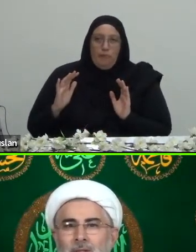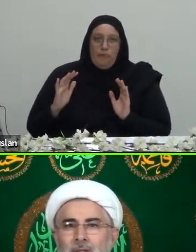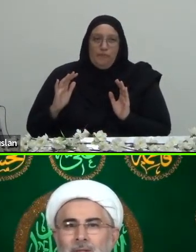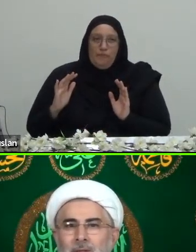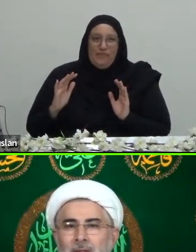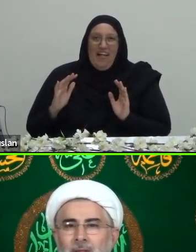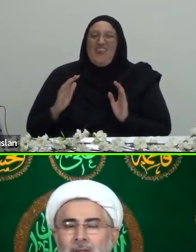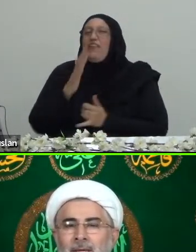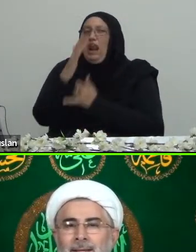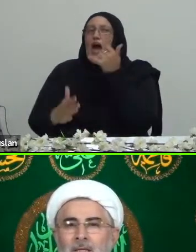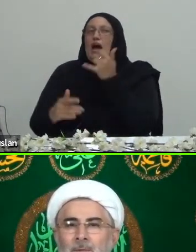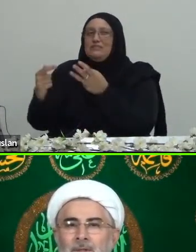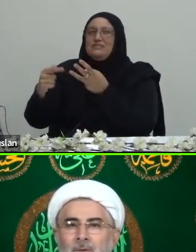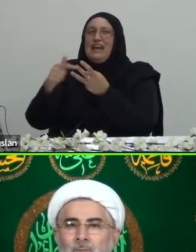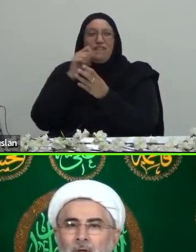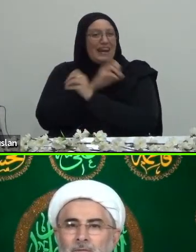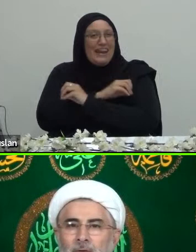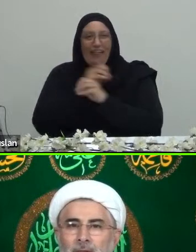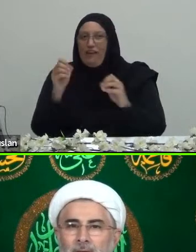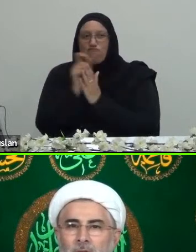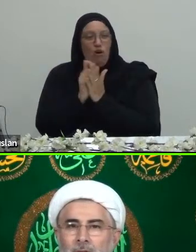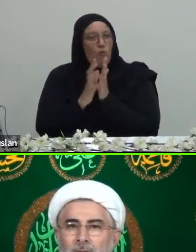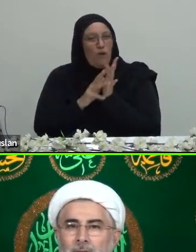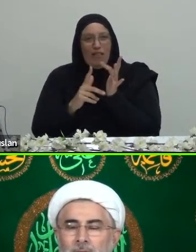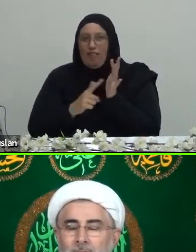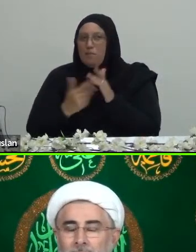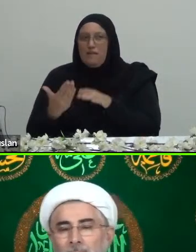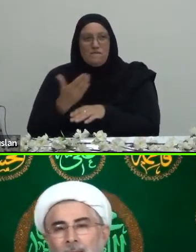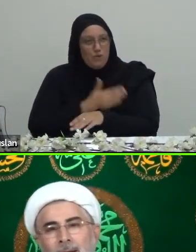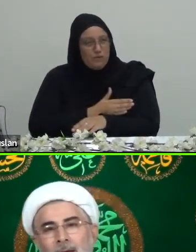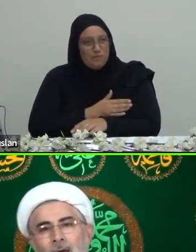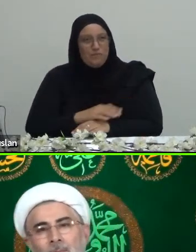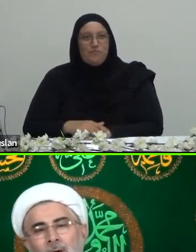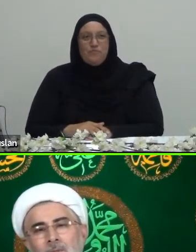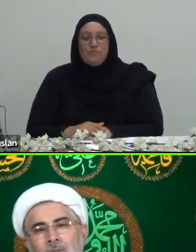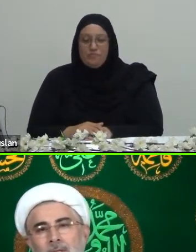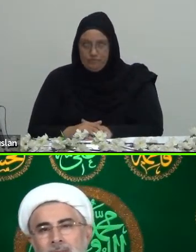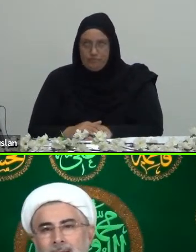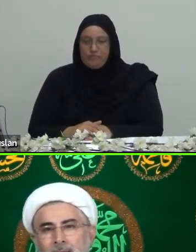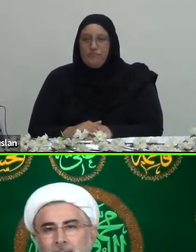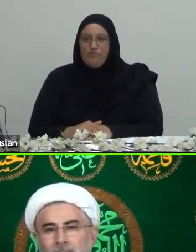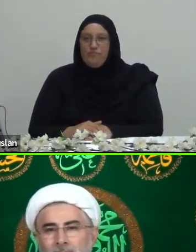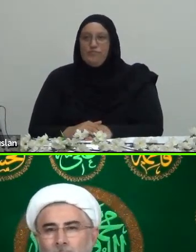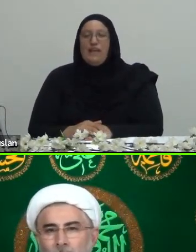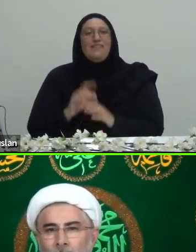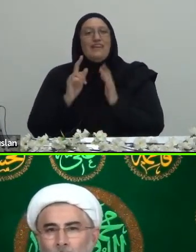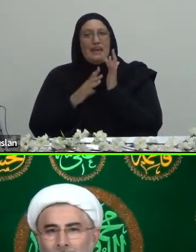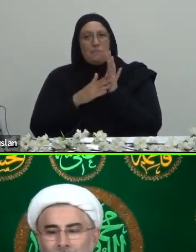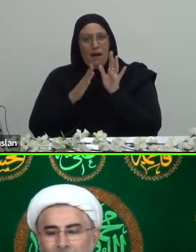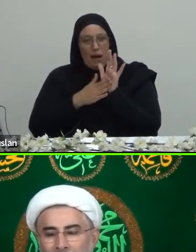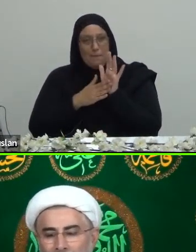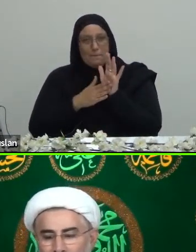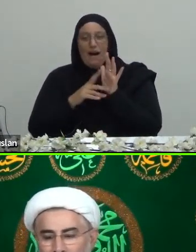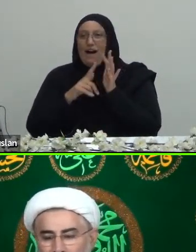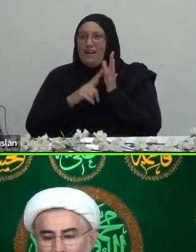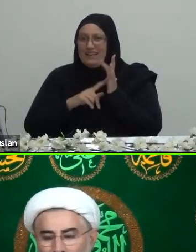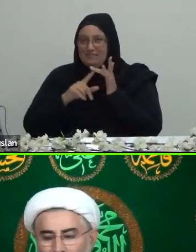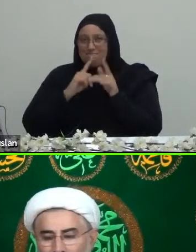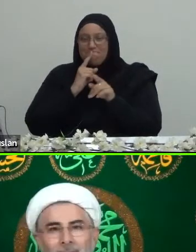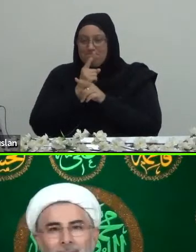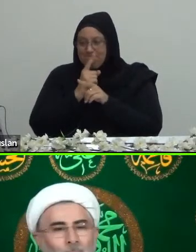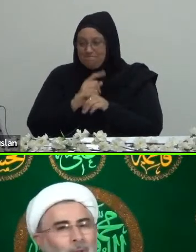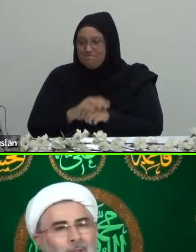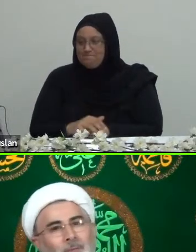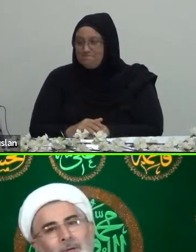just necessarily limited to my financial estate. Imam says that for your will, write